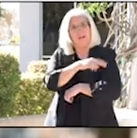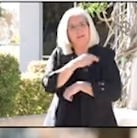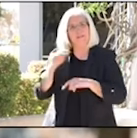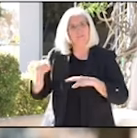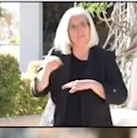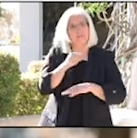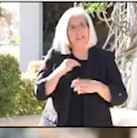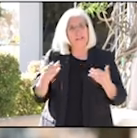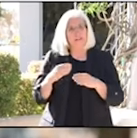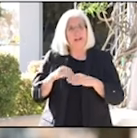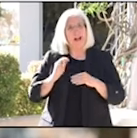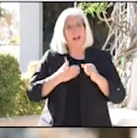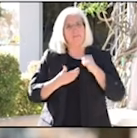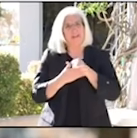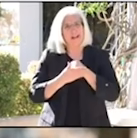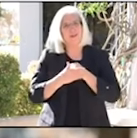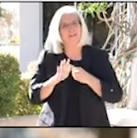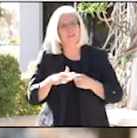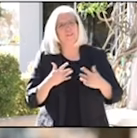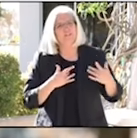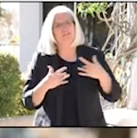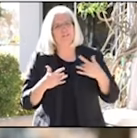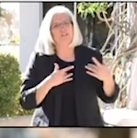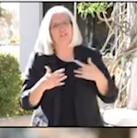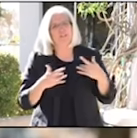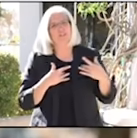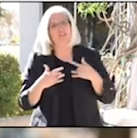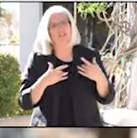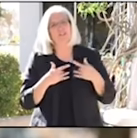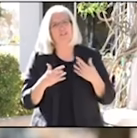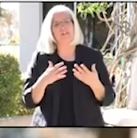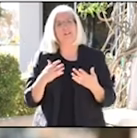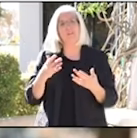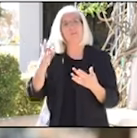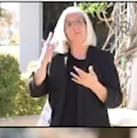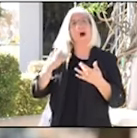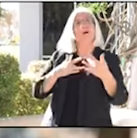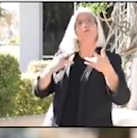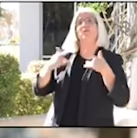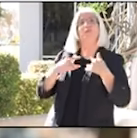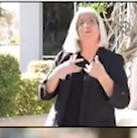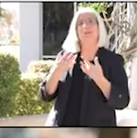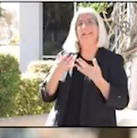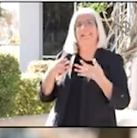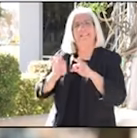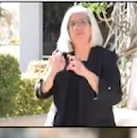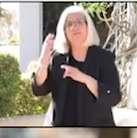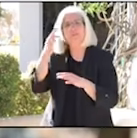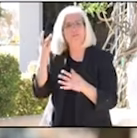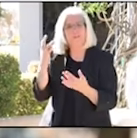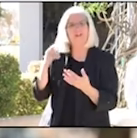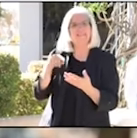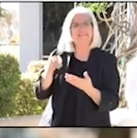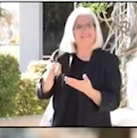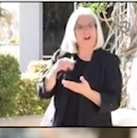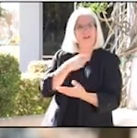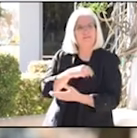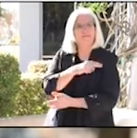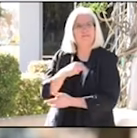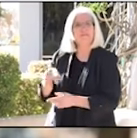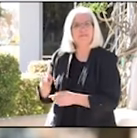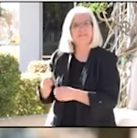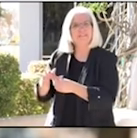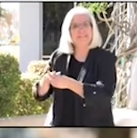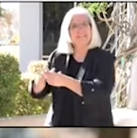for the decisions that we are making. We want to ensure, as always, that everyone who needs care, be